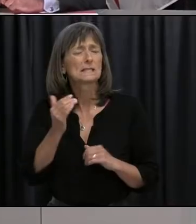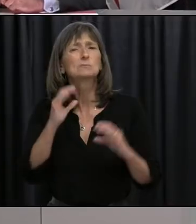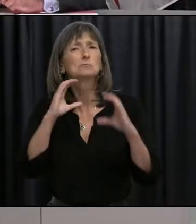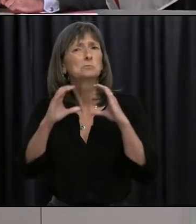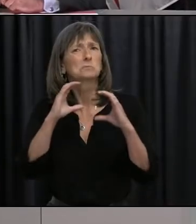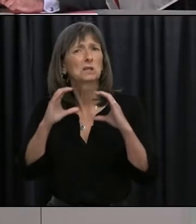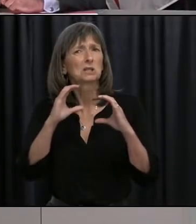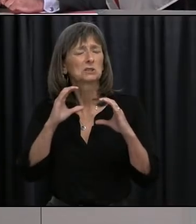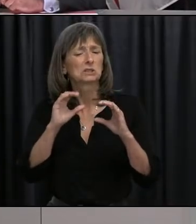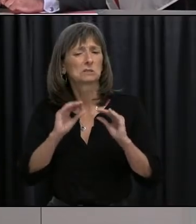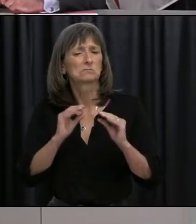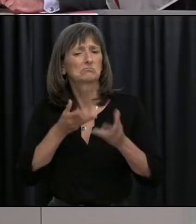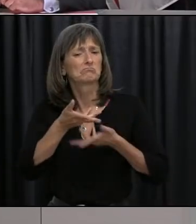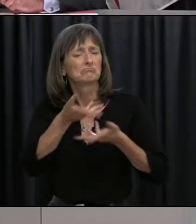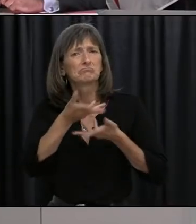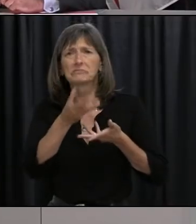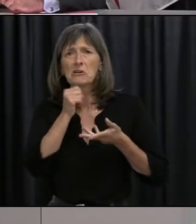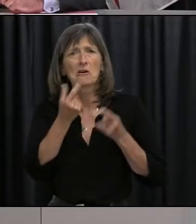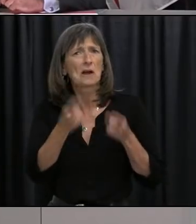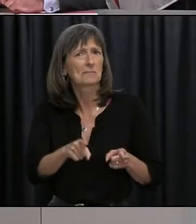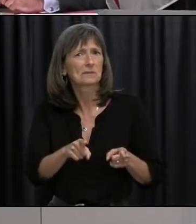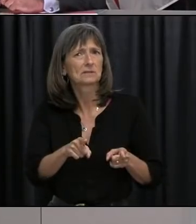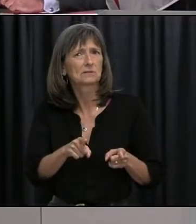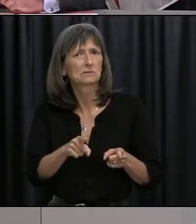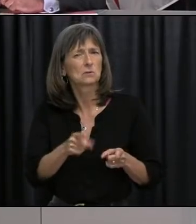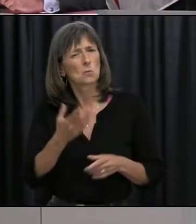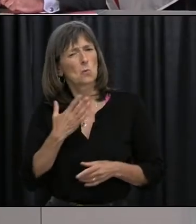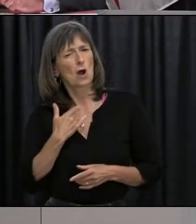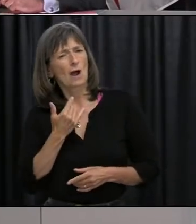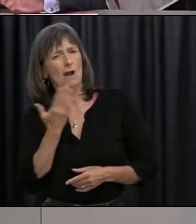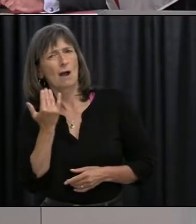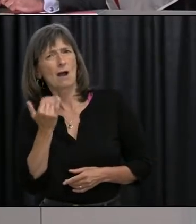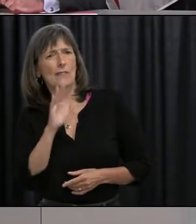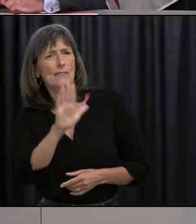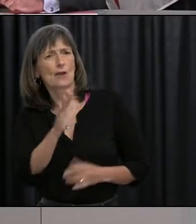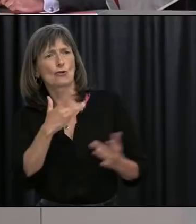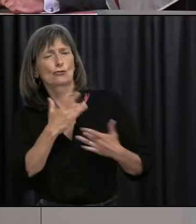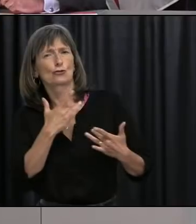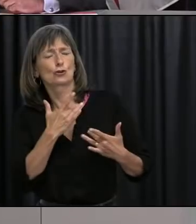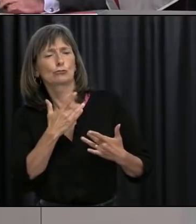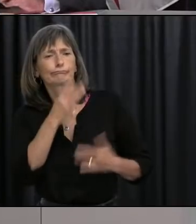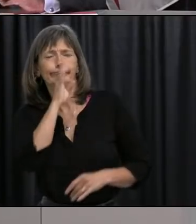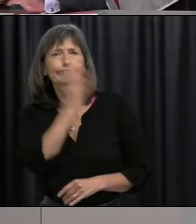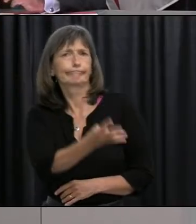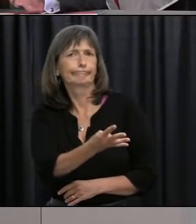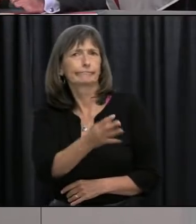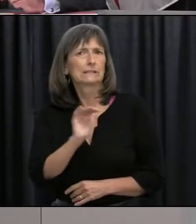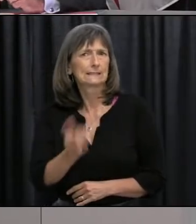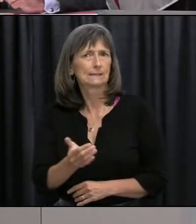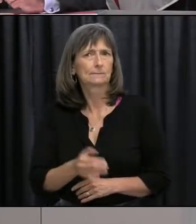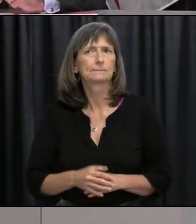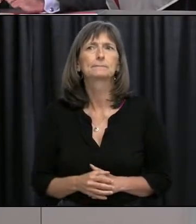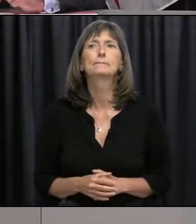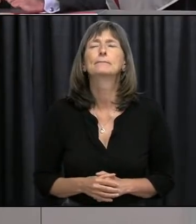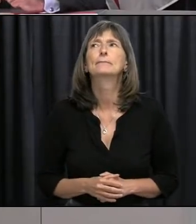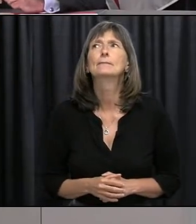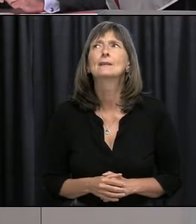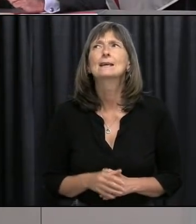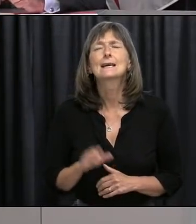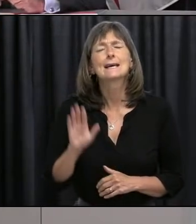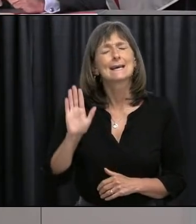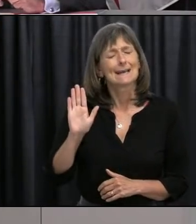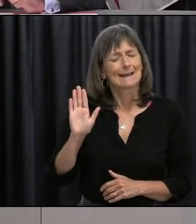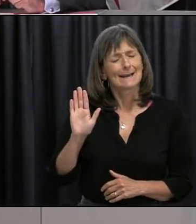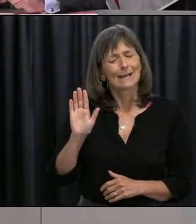communication, and why are their concerns just seem to be falling on deaf ears? I think I would take issue with a